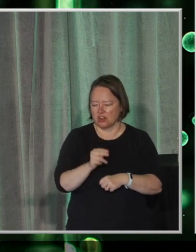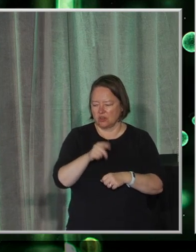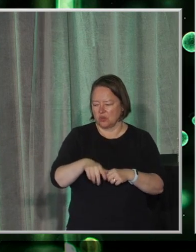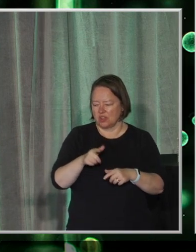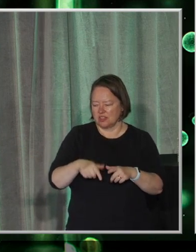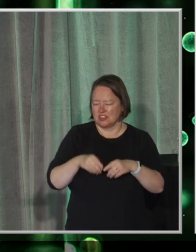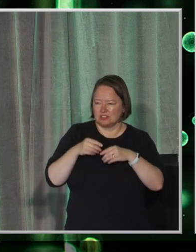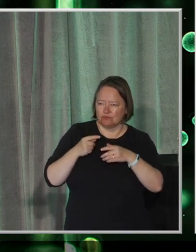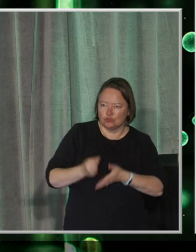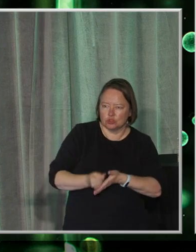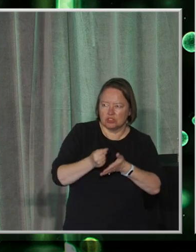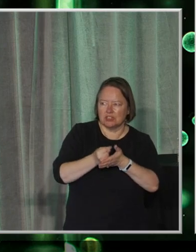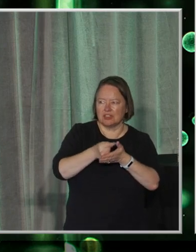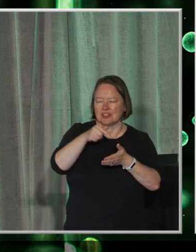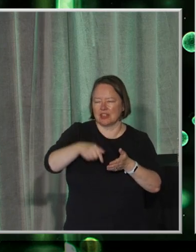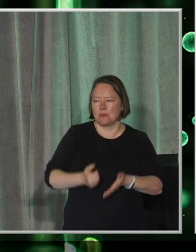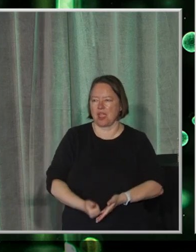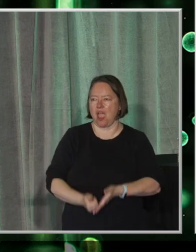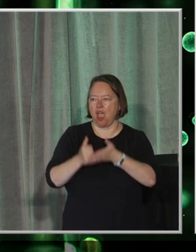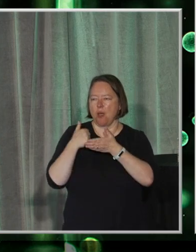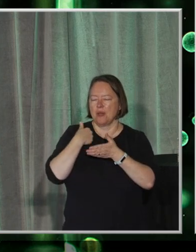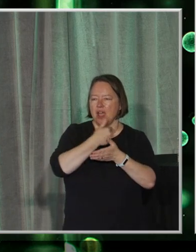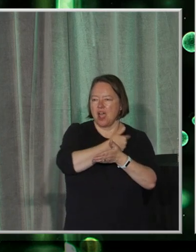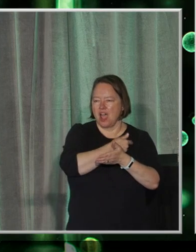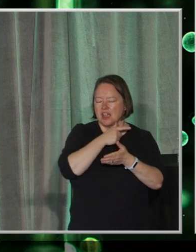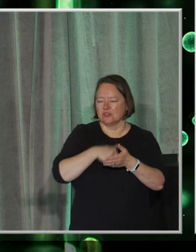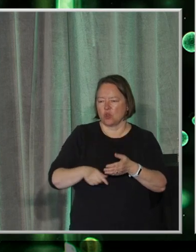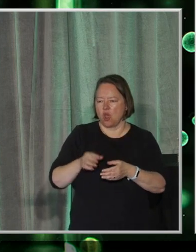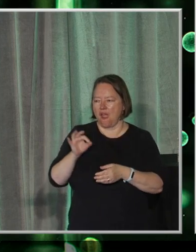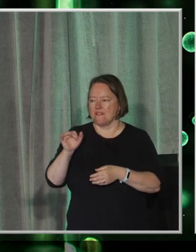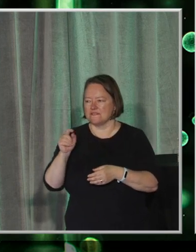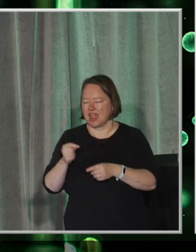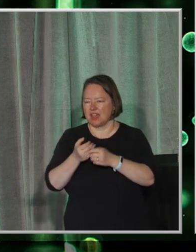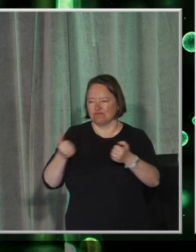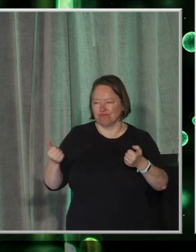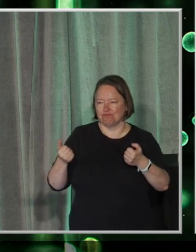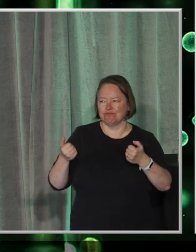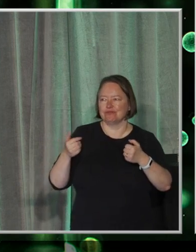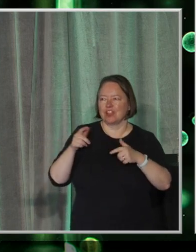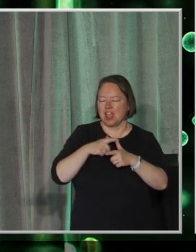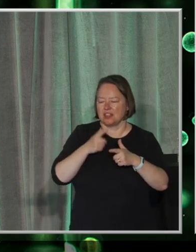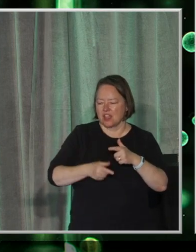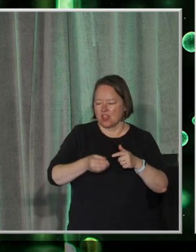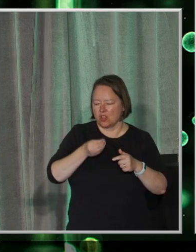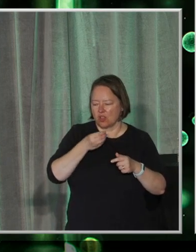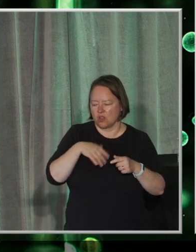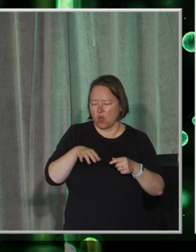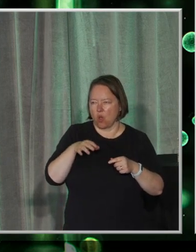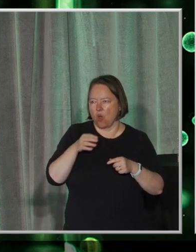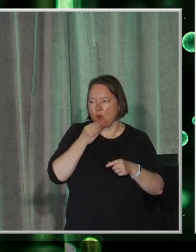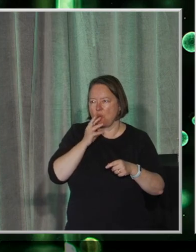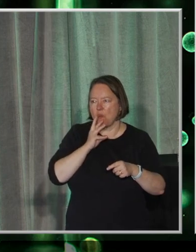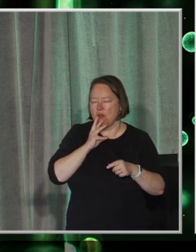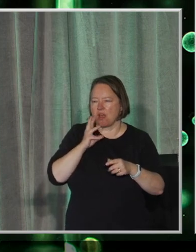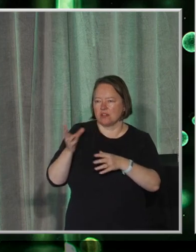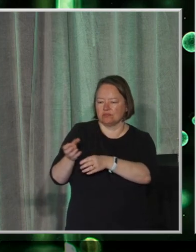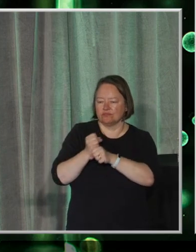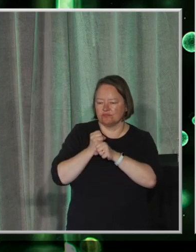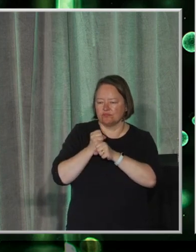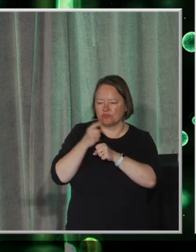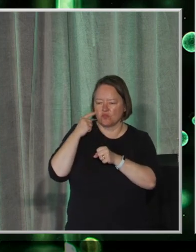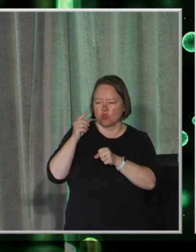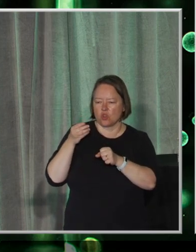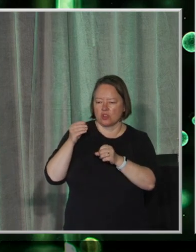of treating it, whereby this will be helping us to separate fats from it. Then the treated water will be returned to our drip irrigation